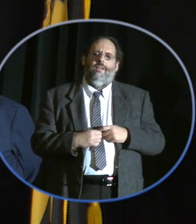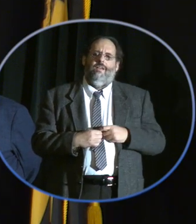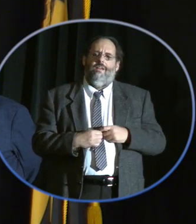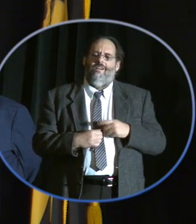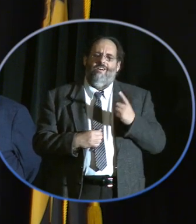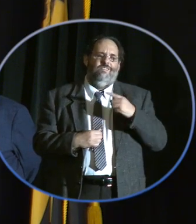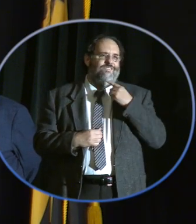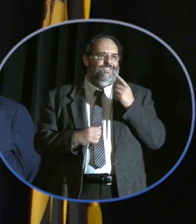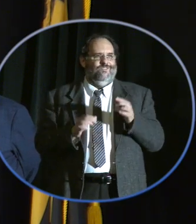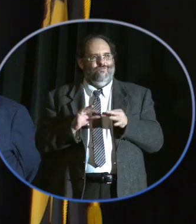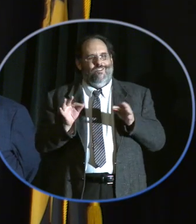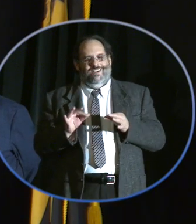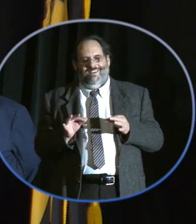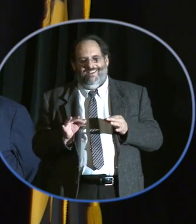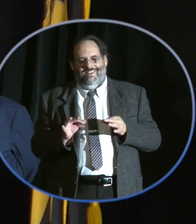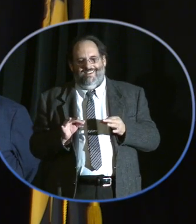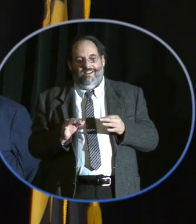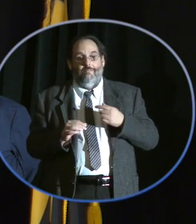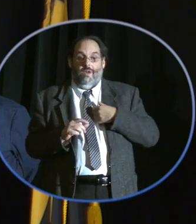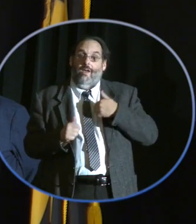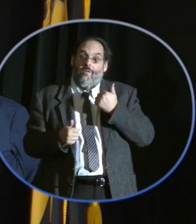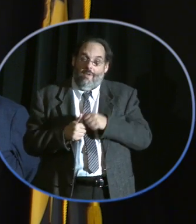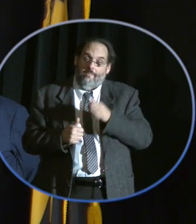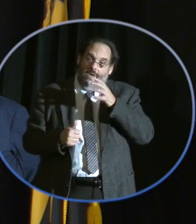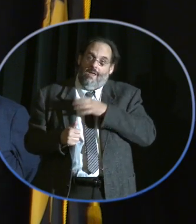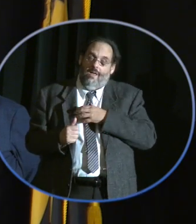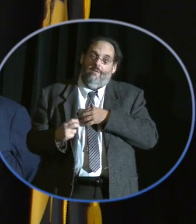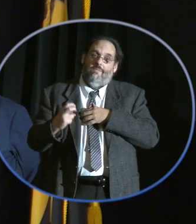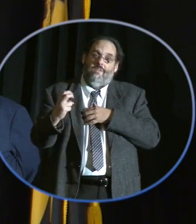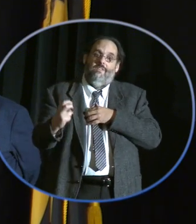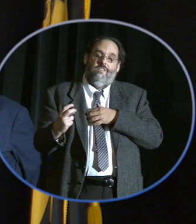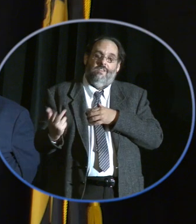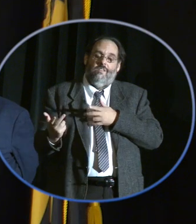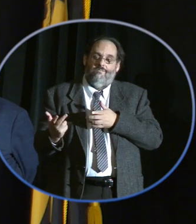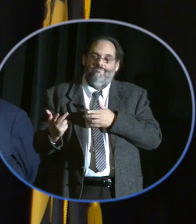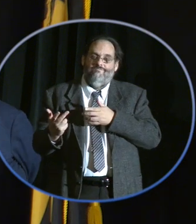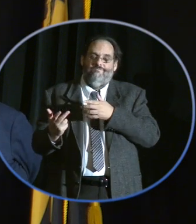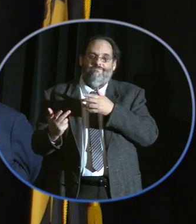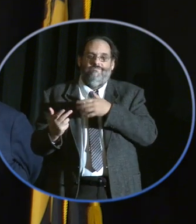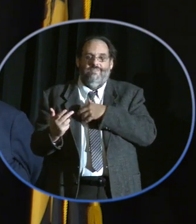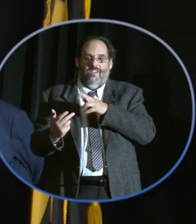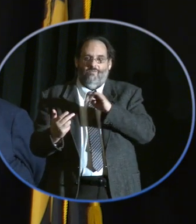You always tell that story, but I did remember him sitting at Park Hill Daycare Center